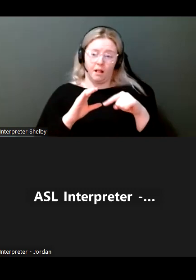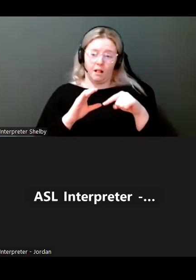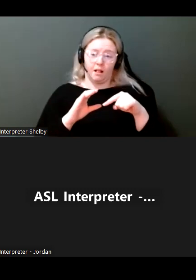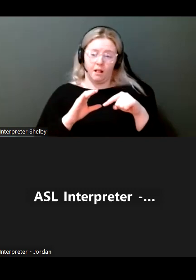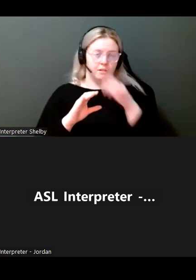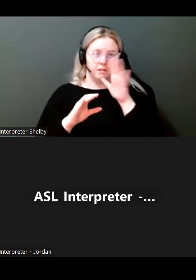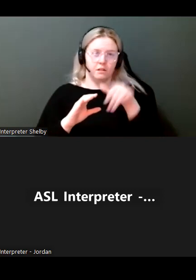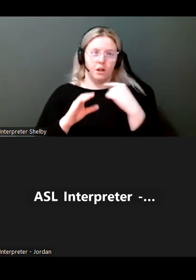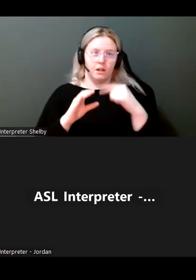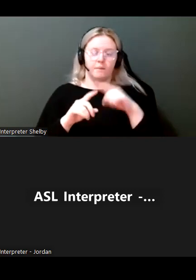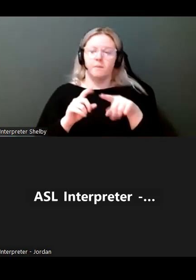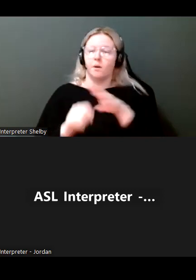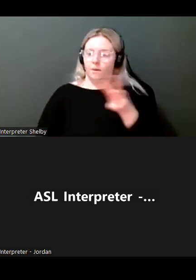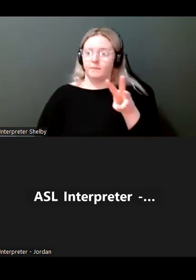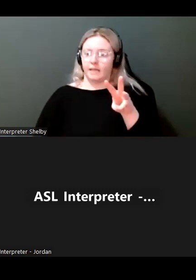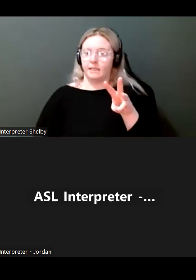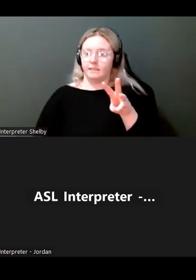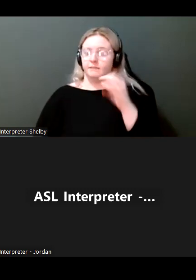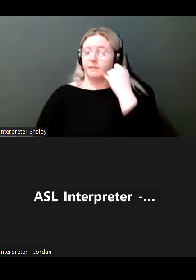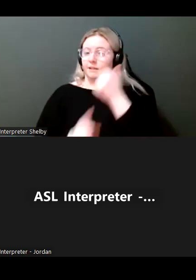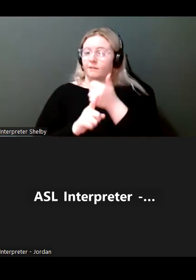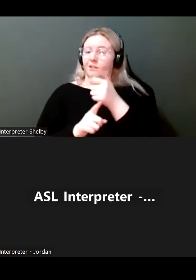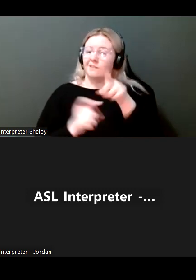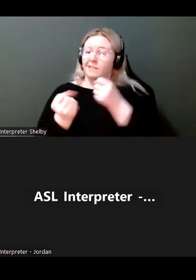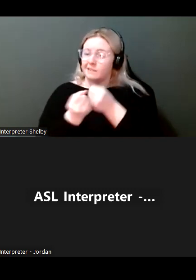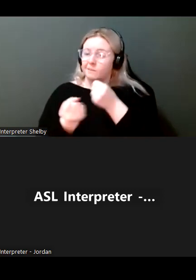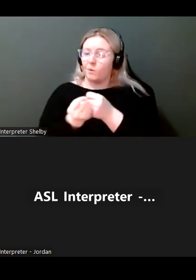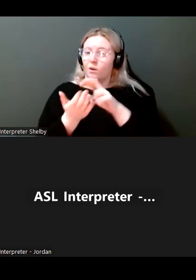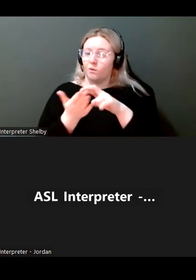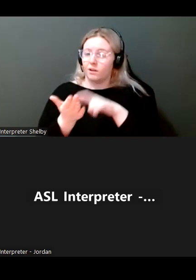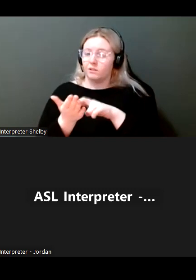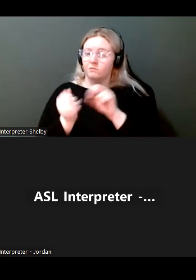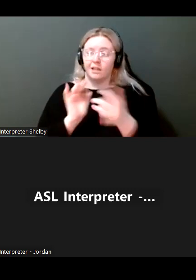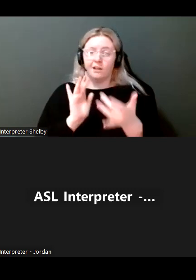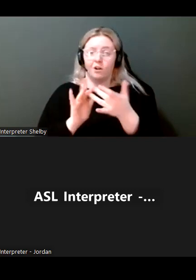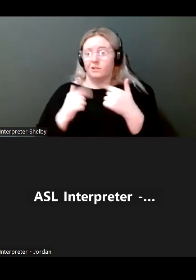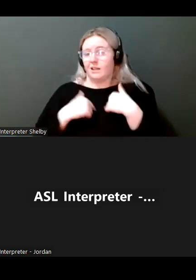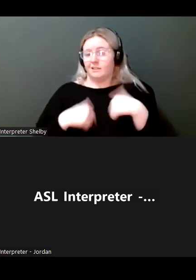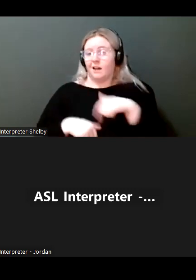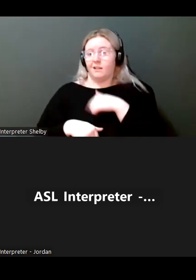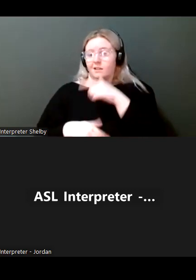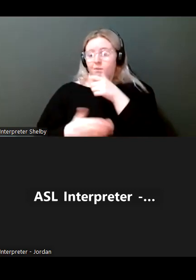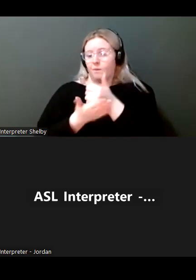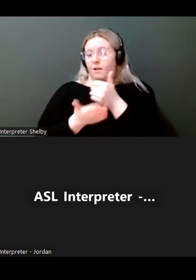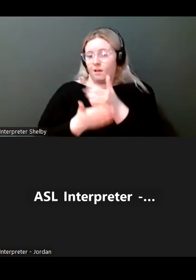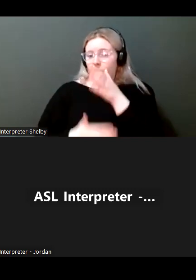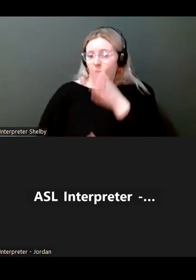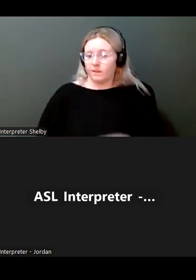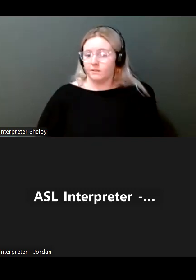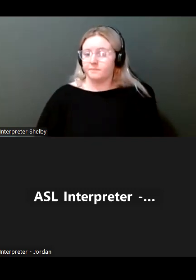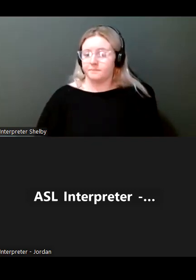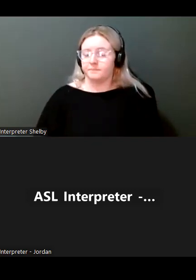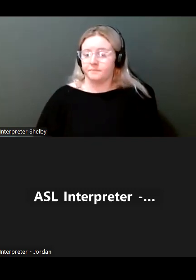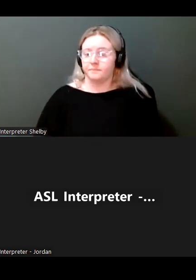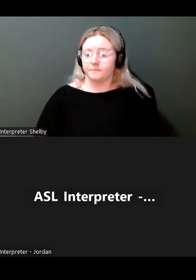email address, there is a web address there. And if you need help to register online for that, you can certainly reach out to Seniors NL and we'll help you do that as well. So I'm going